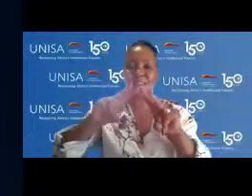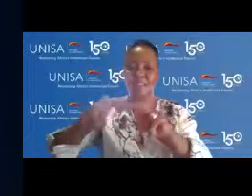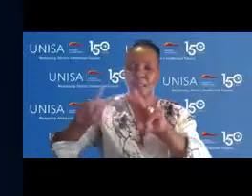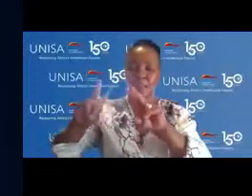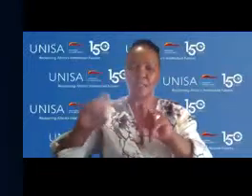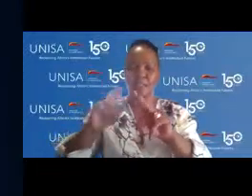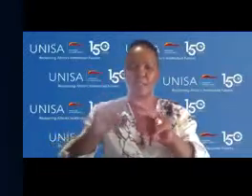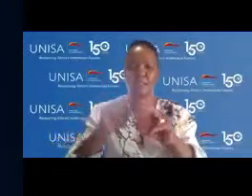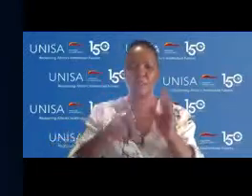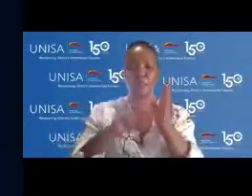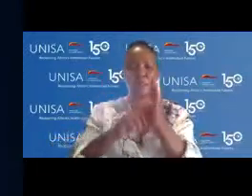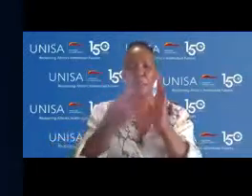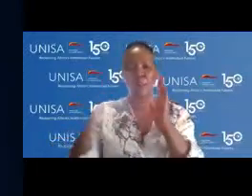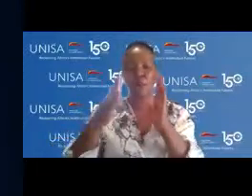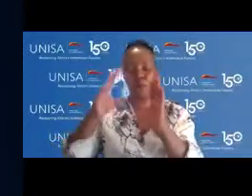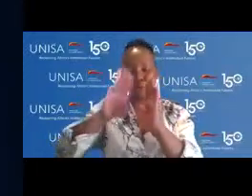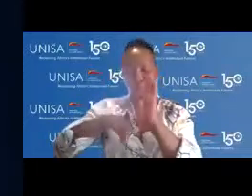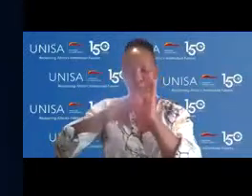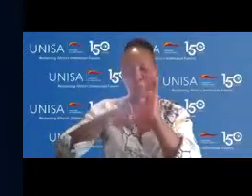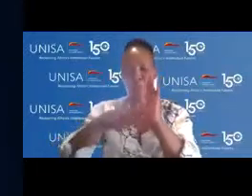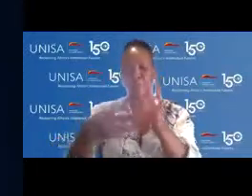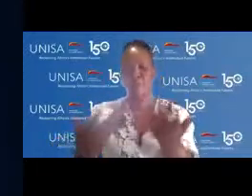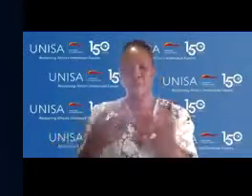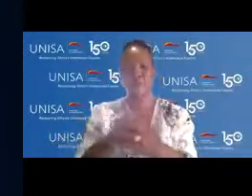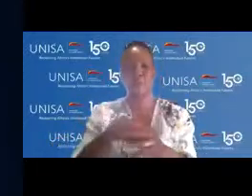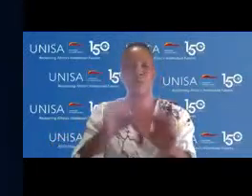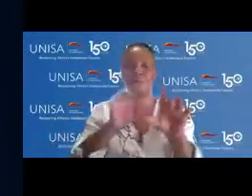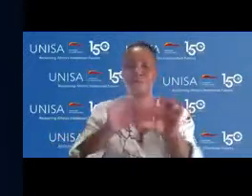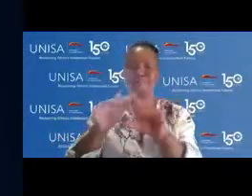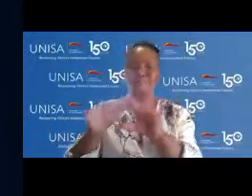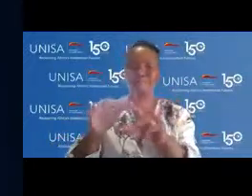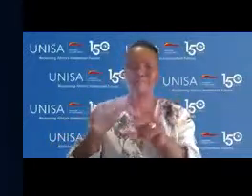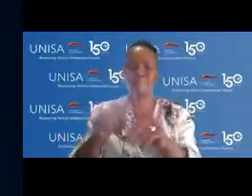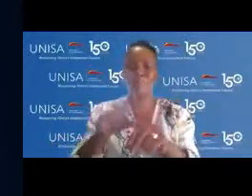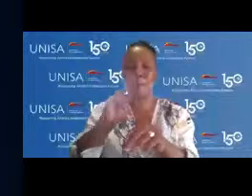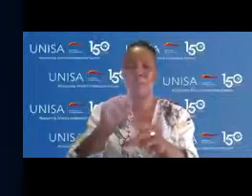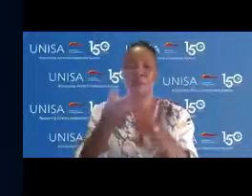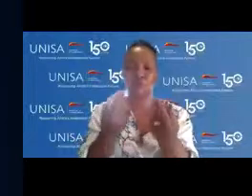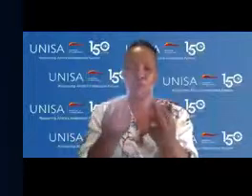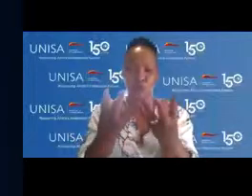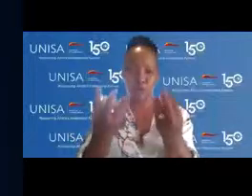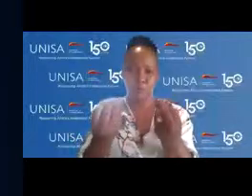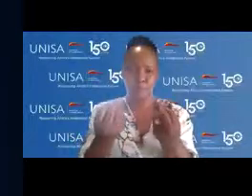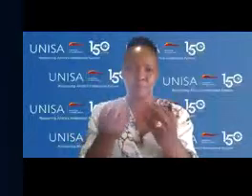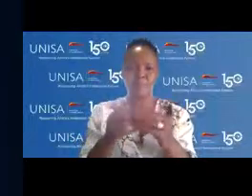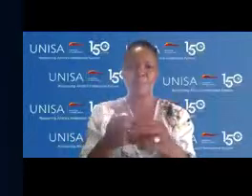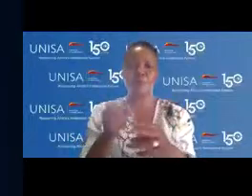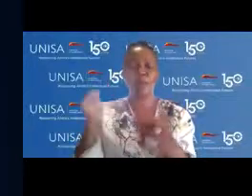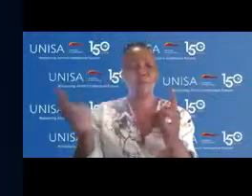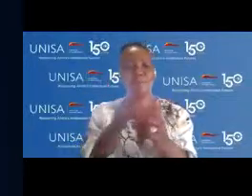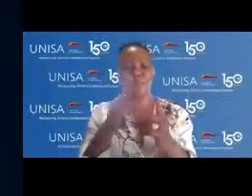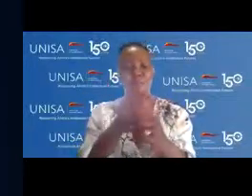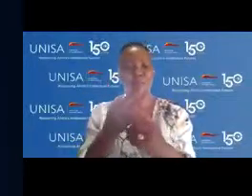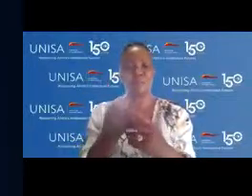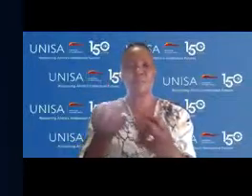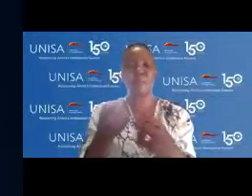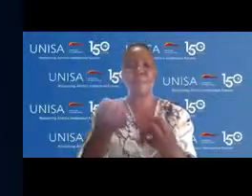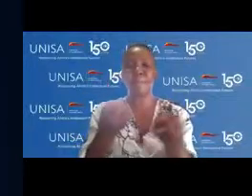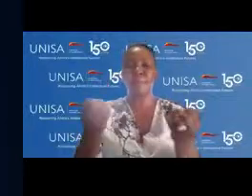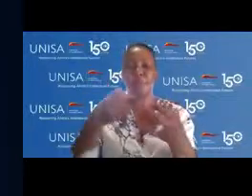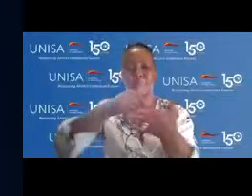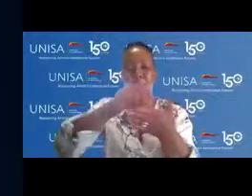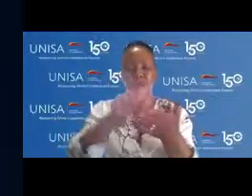right here, and then you will type in Microsoft, and you'll see that there's quite a lot of applications from